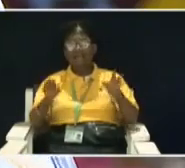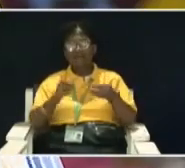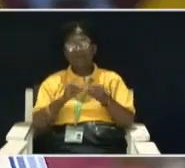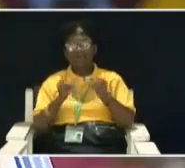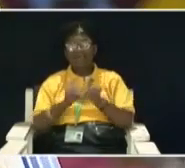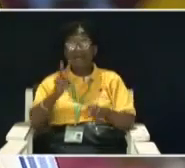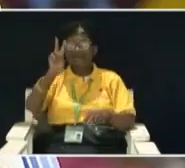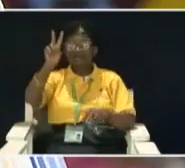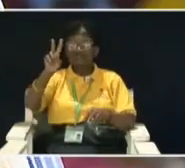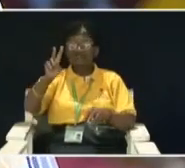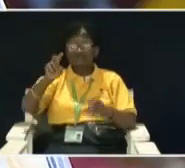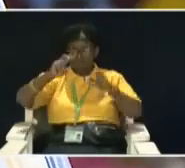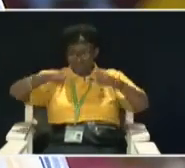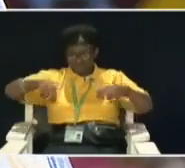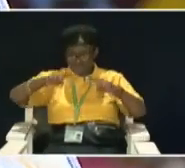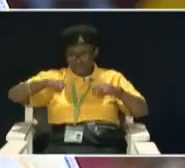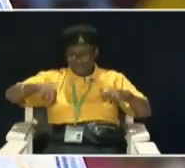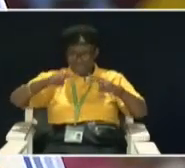the checking was thorough.